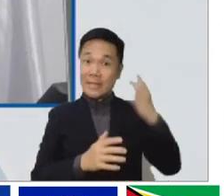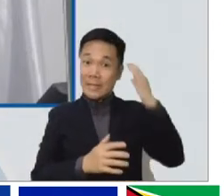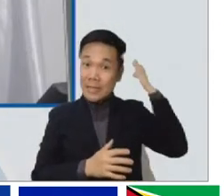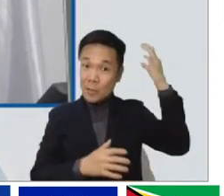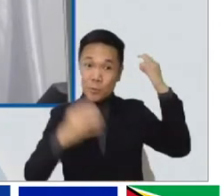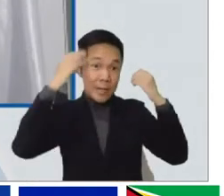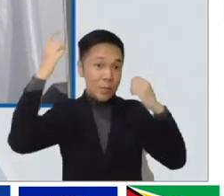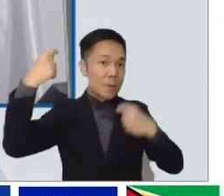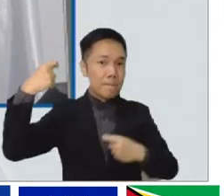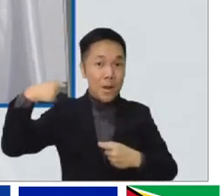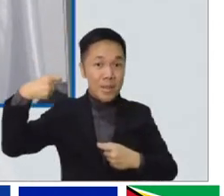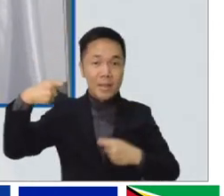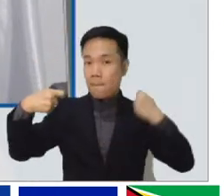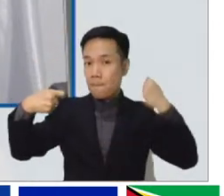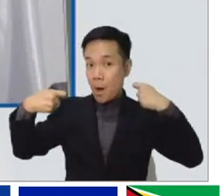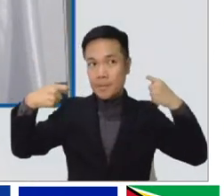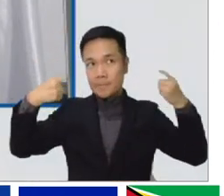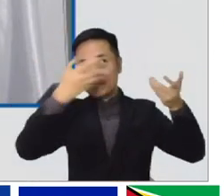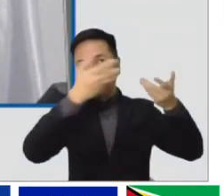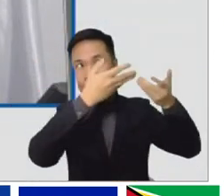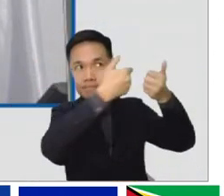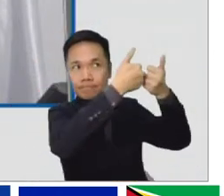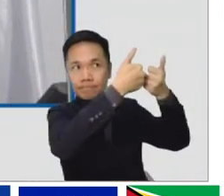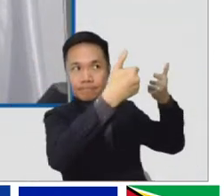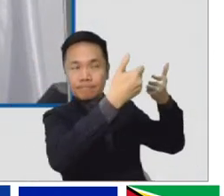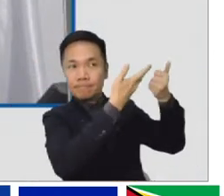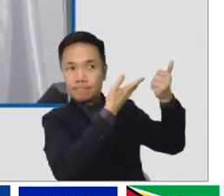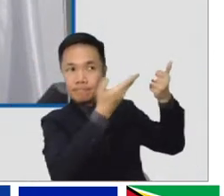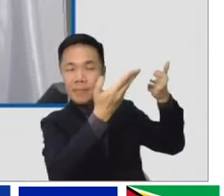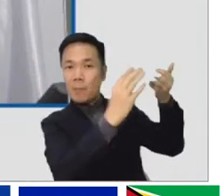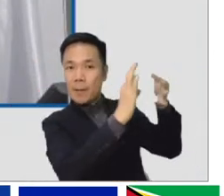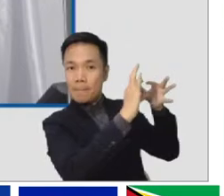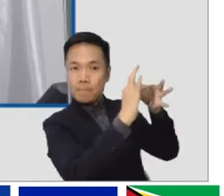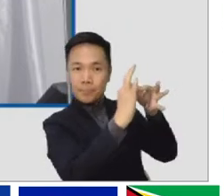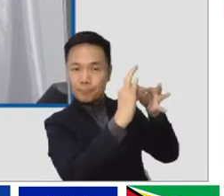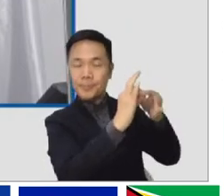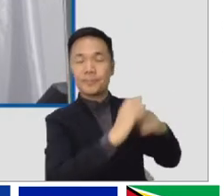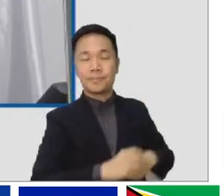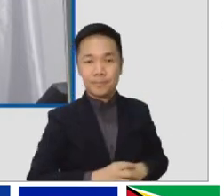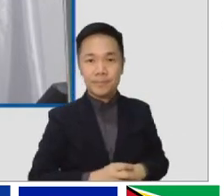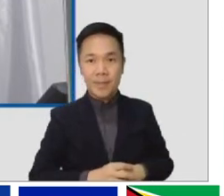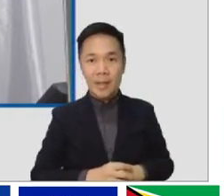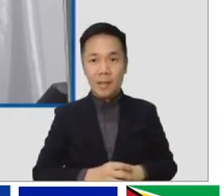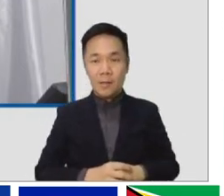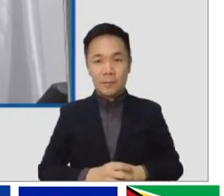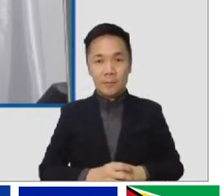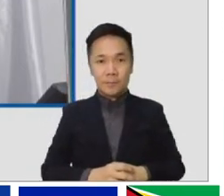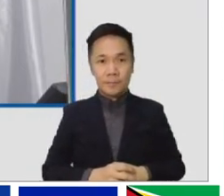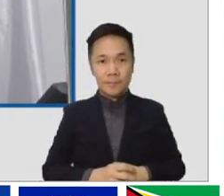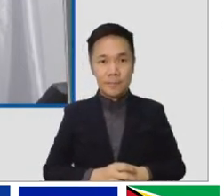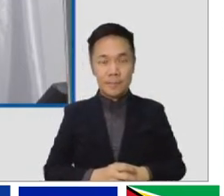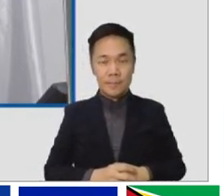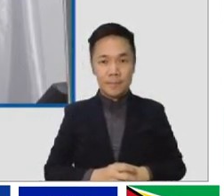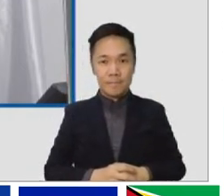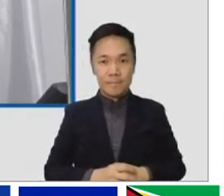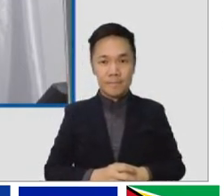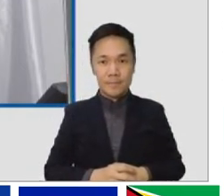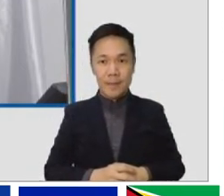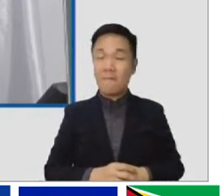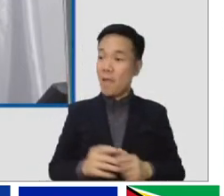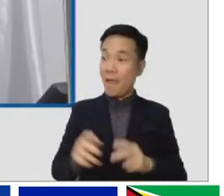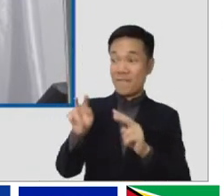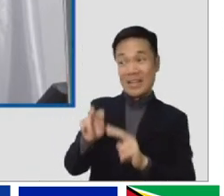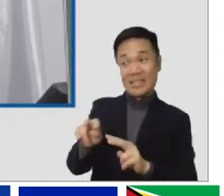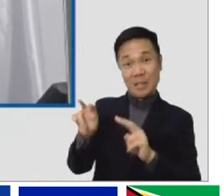this is how we started to take joint actions as well. We also declared the assessments and prevention action treatment